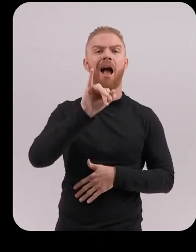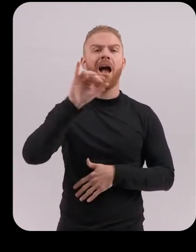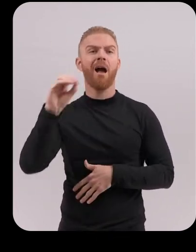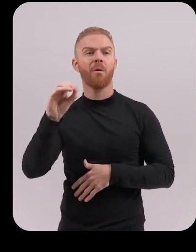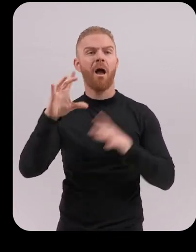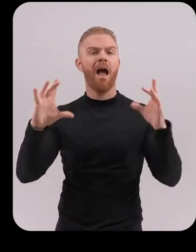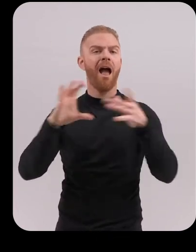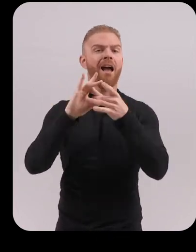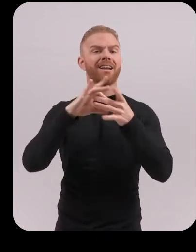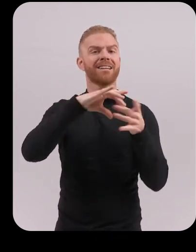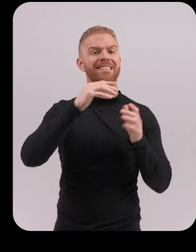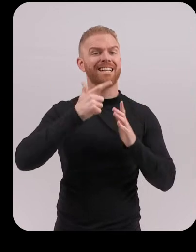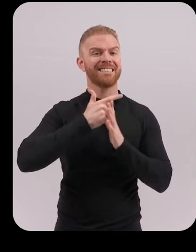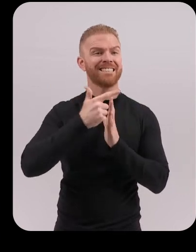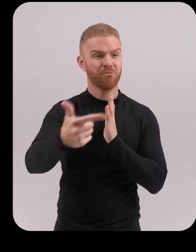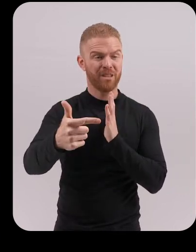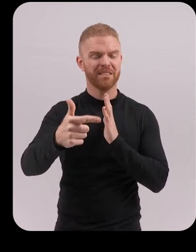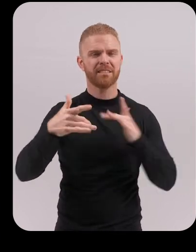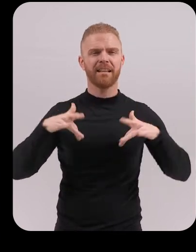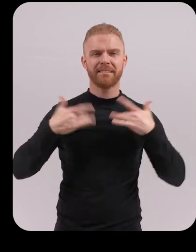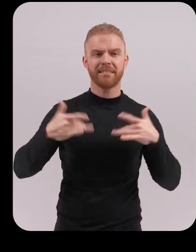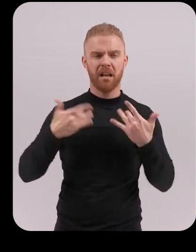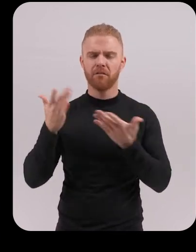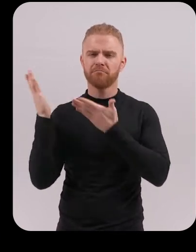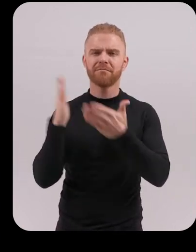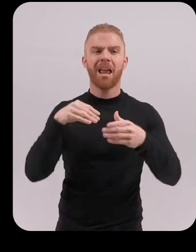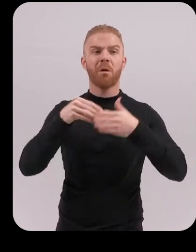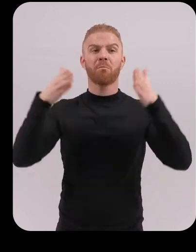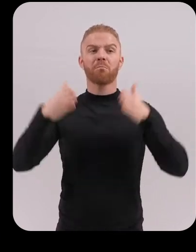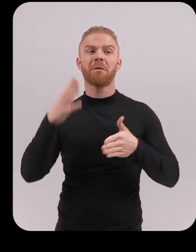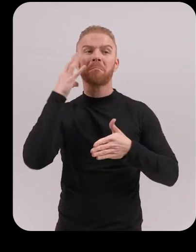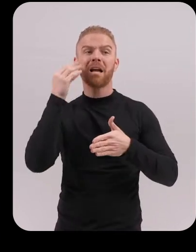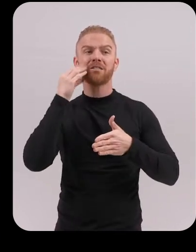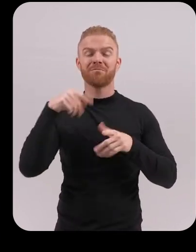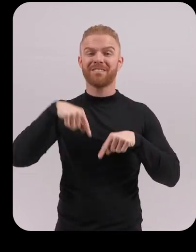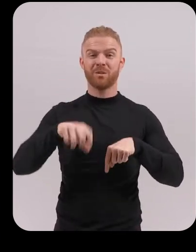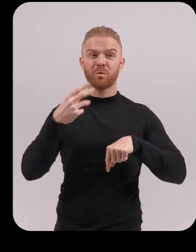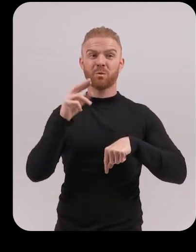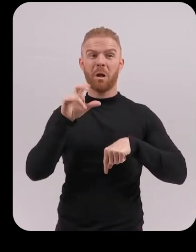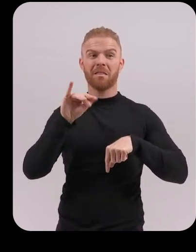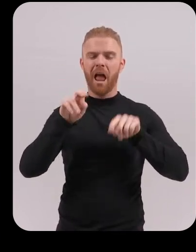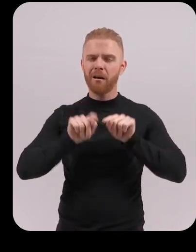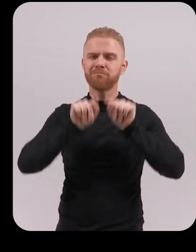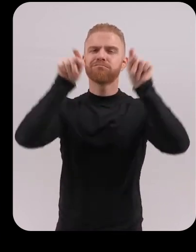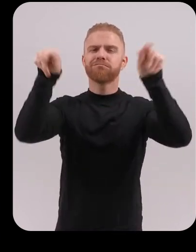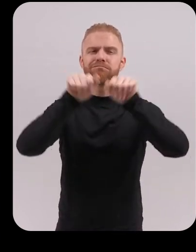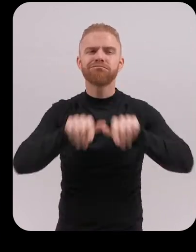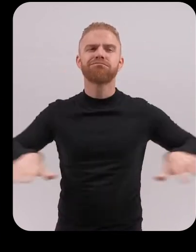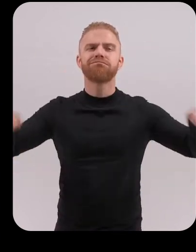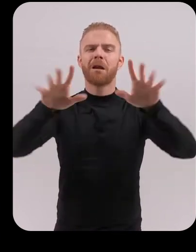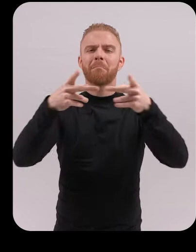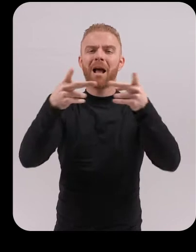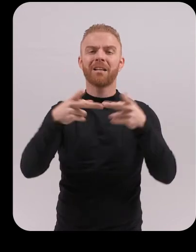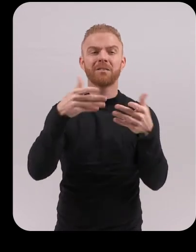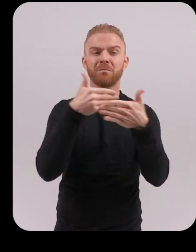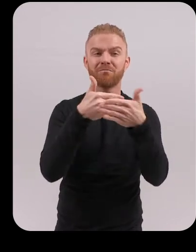I/O Connect events to bring the in-person experience from Shoreline to more places that are closer to you.